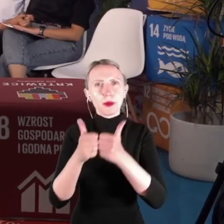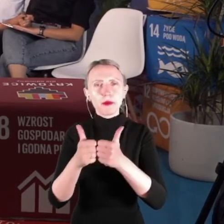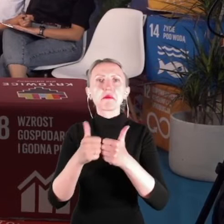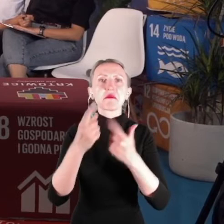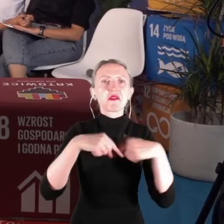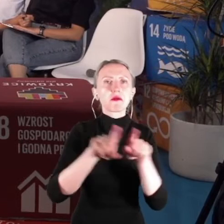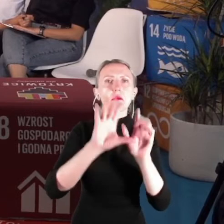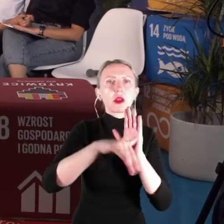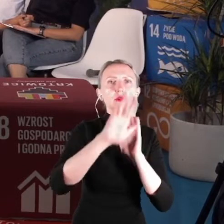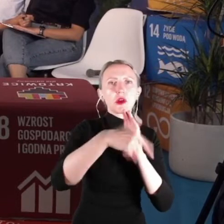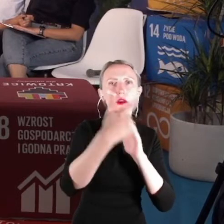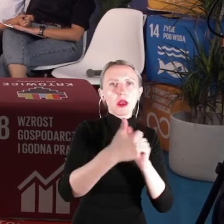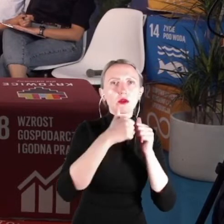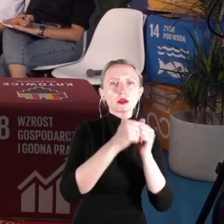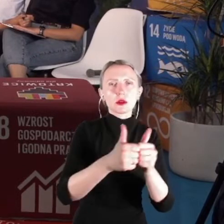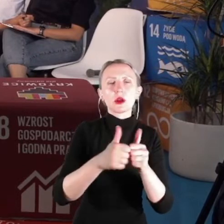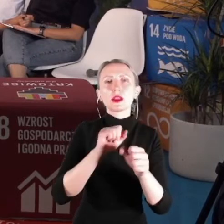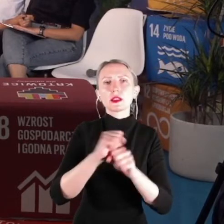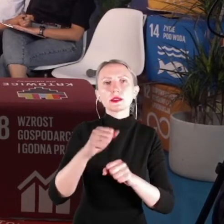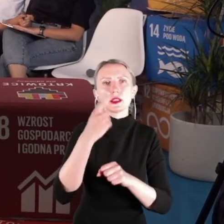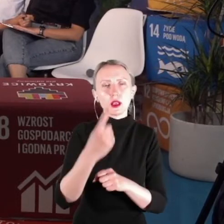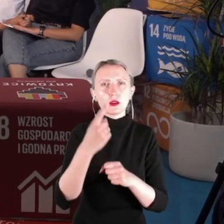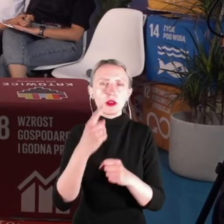replace the nuclear power plant that was closed